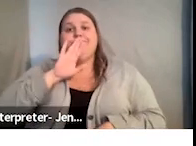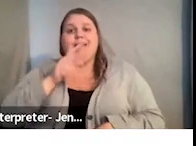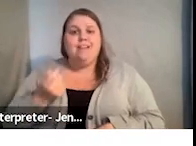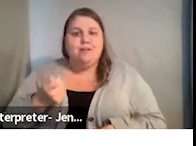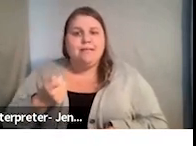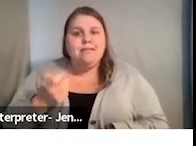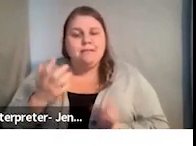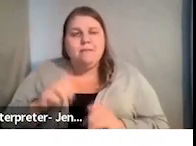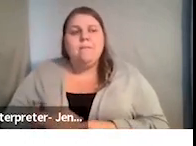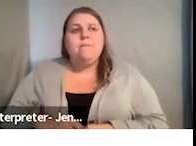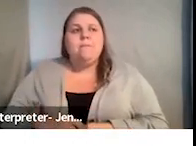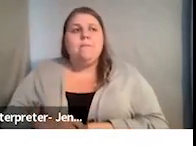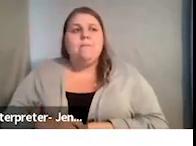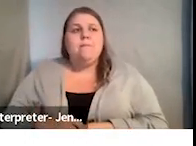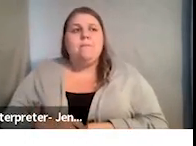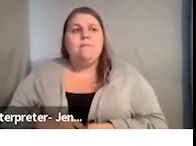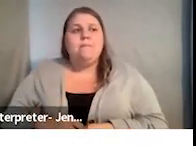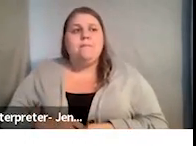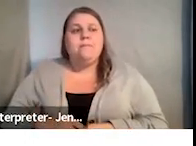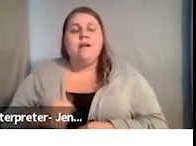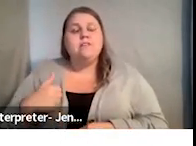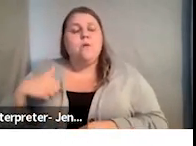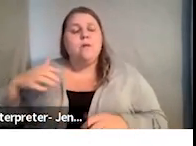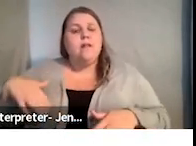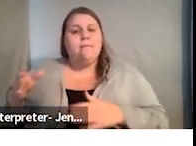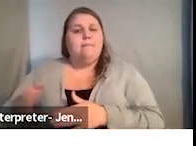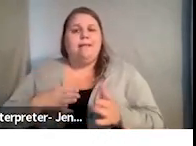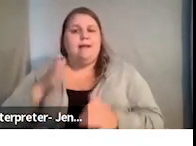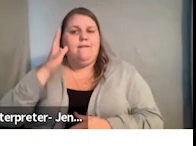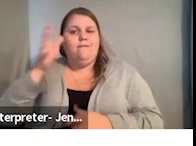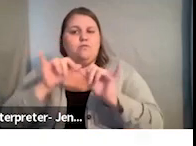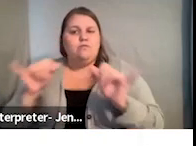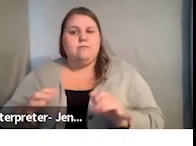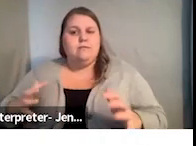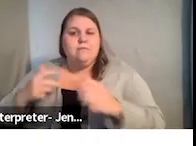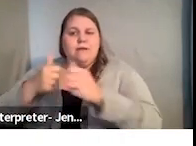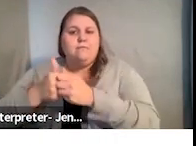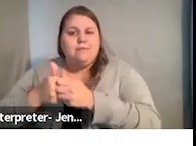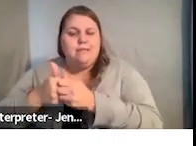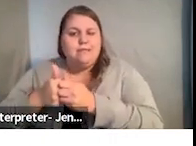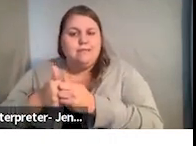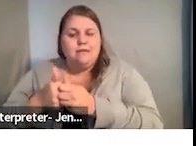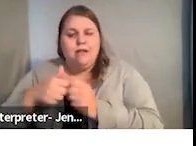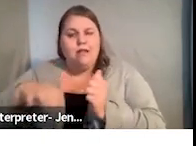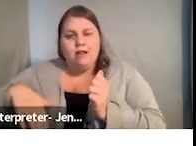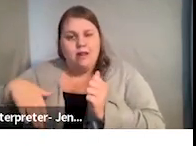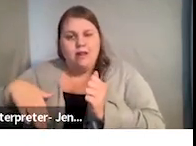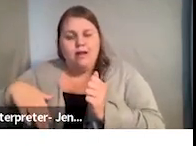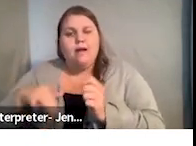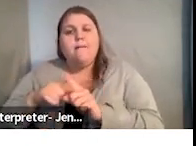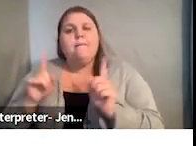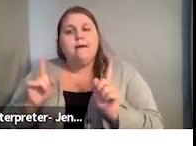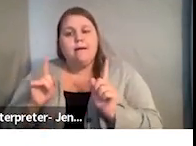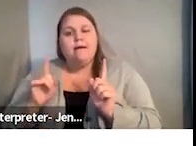issues. So I don't think we plan any future system updates there. I think